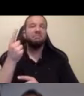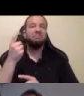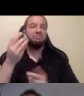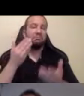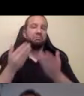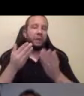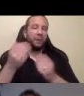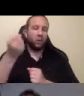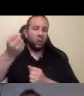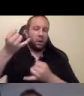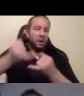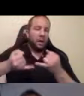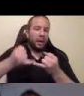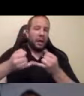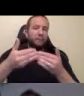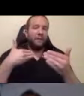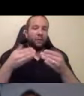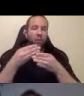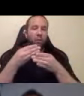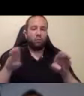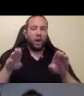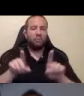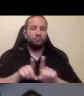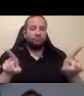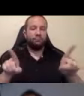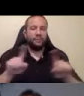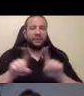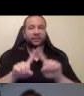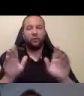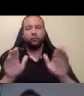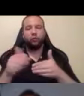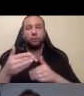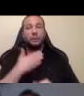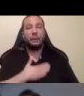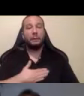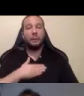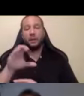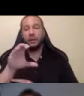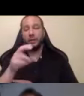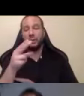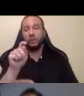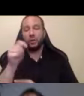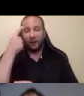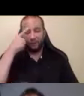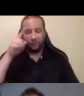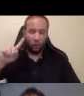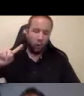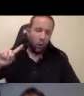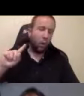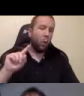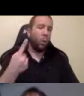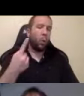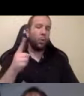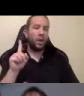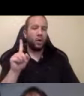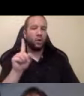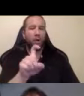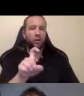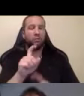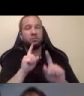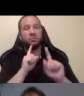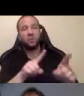presentation before the breakouts. We ask that you keep the chat for question and answer and responding to